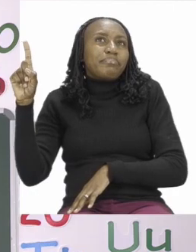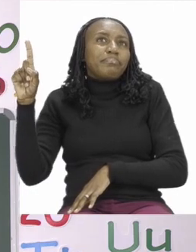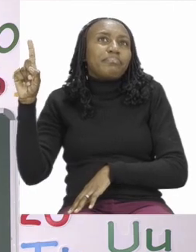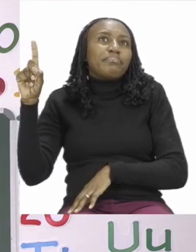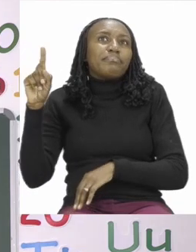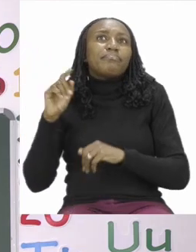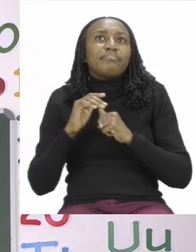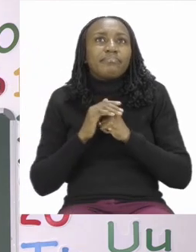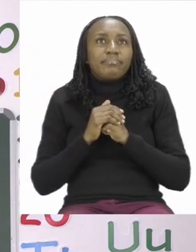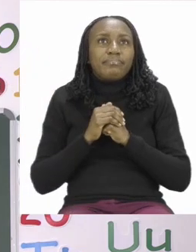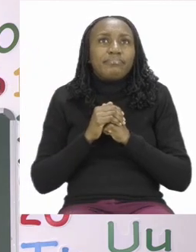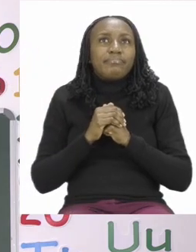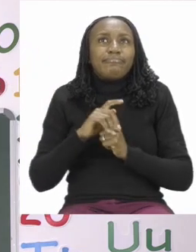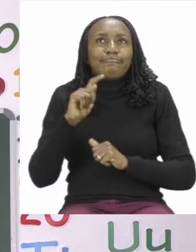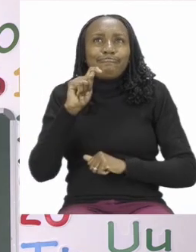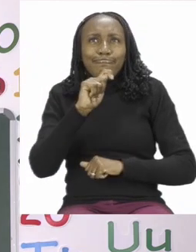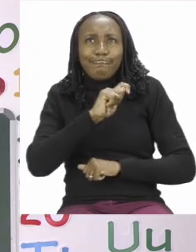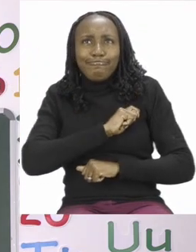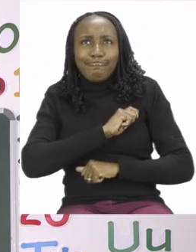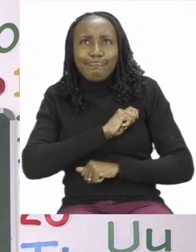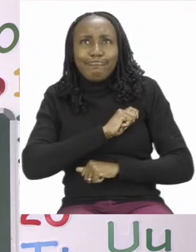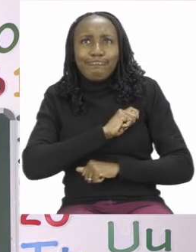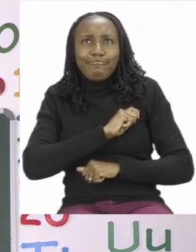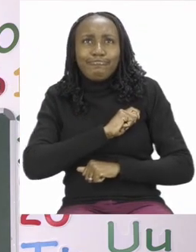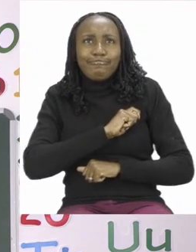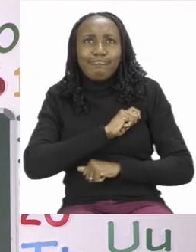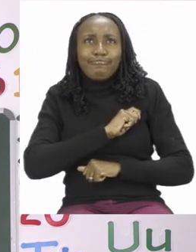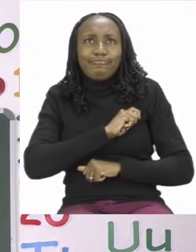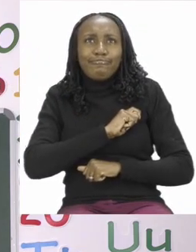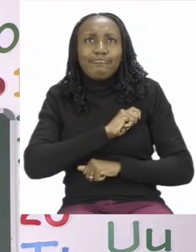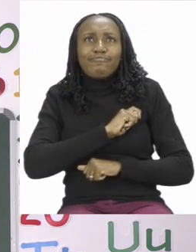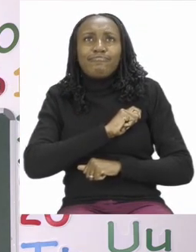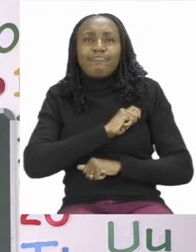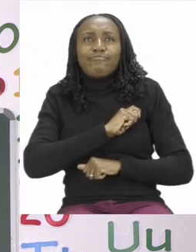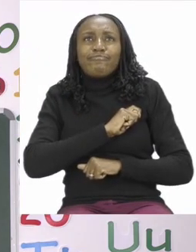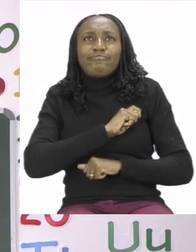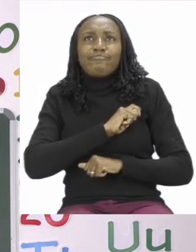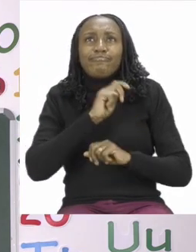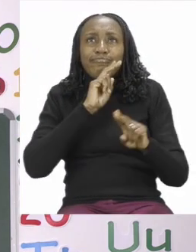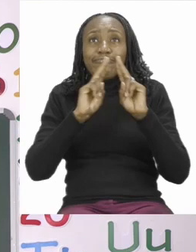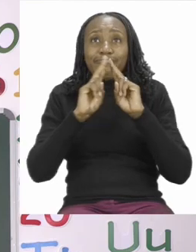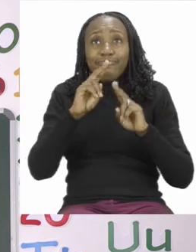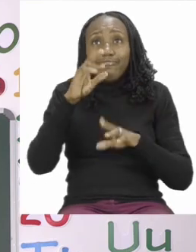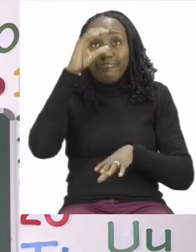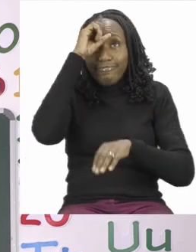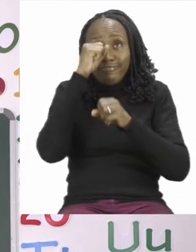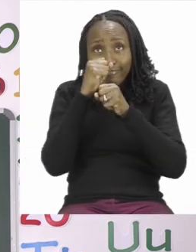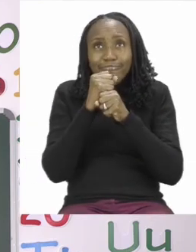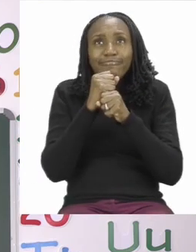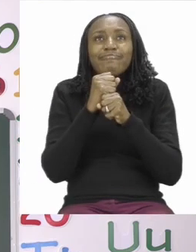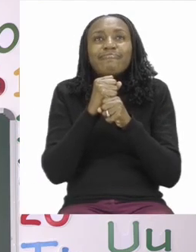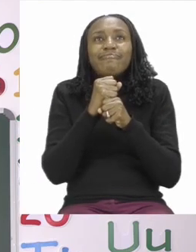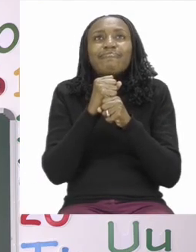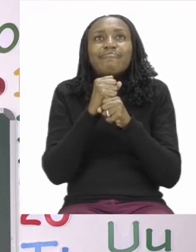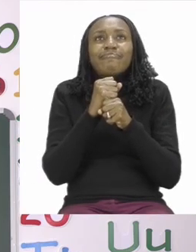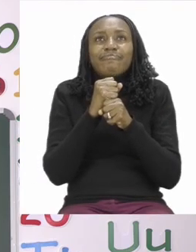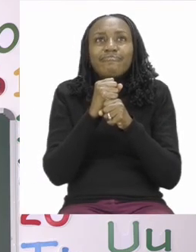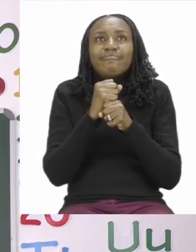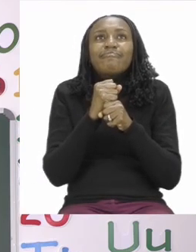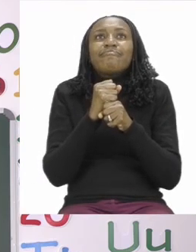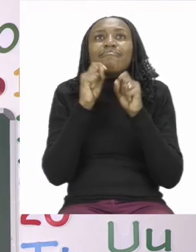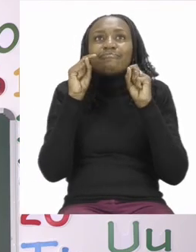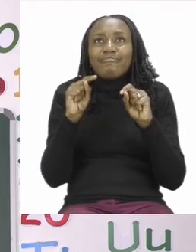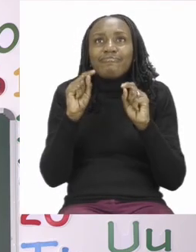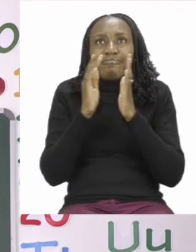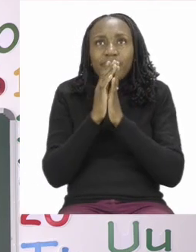someone's trustworthiness, we are talking about faith. Well done. So go ahead and take